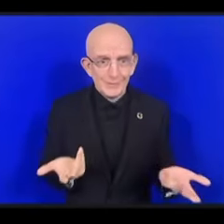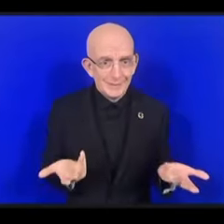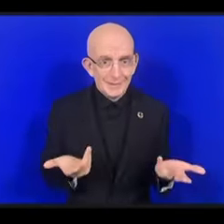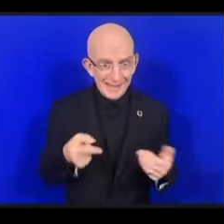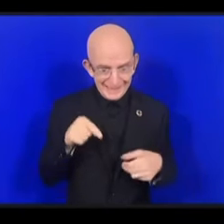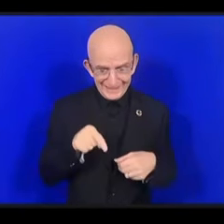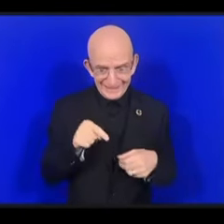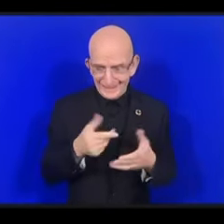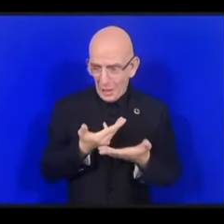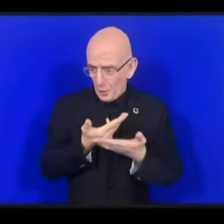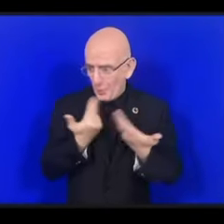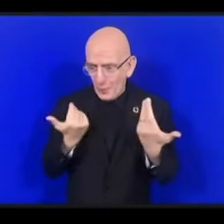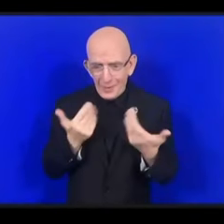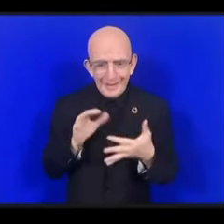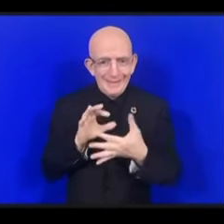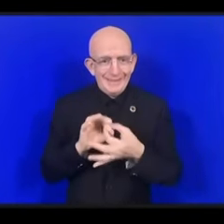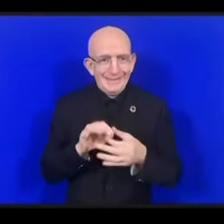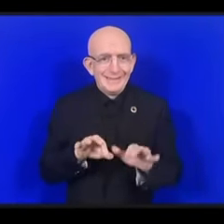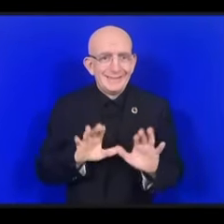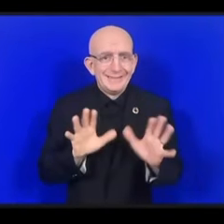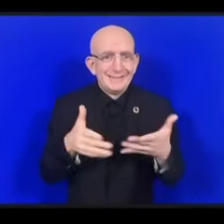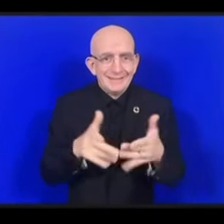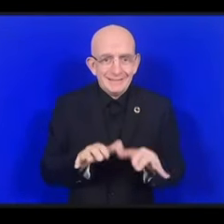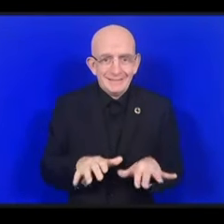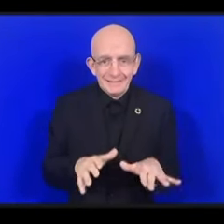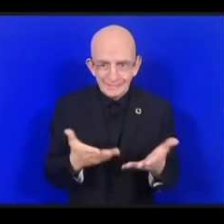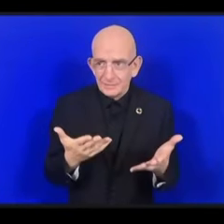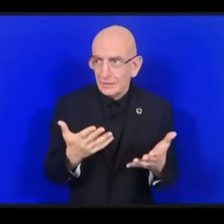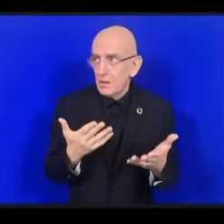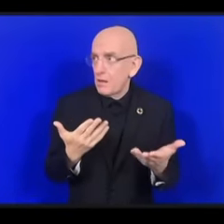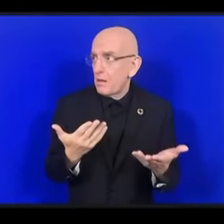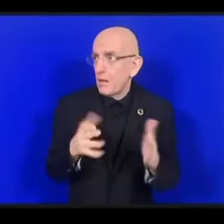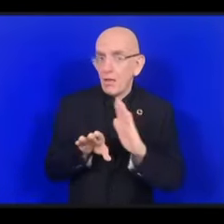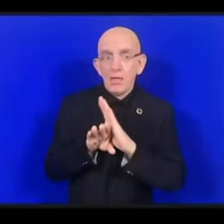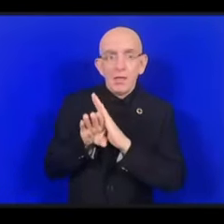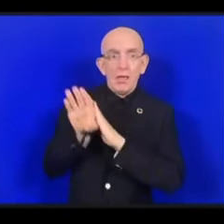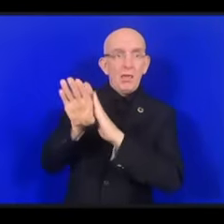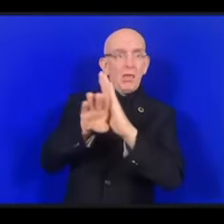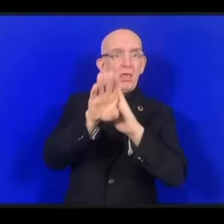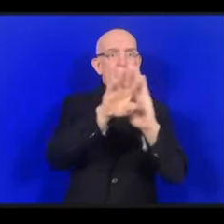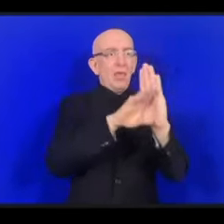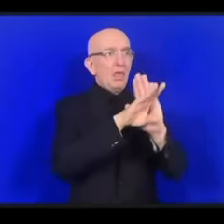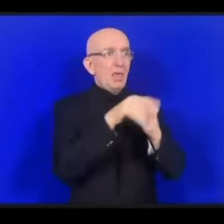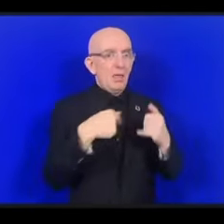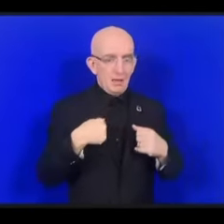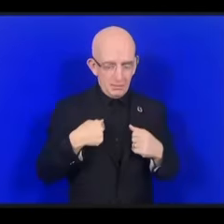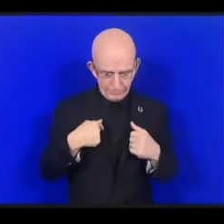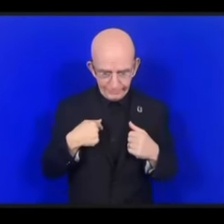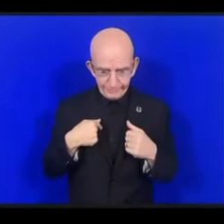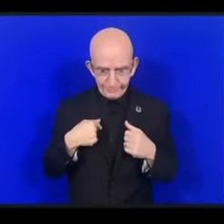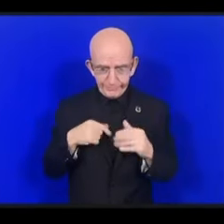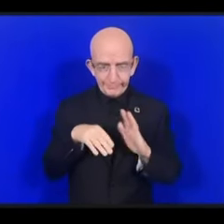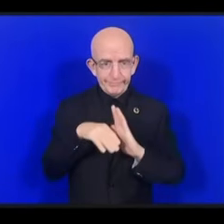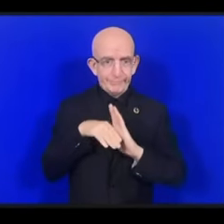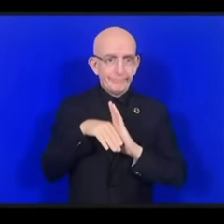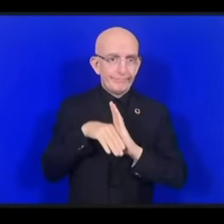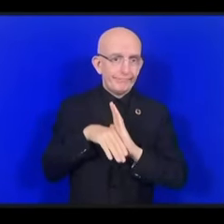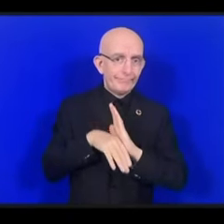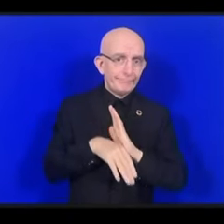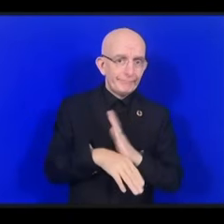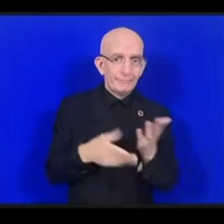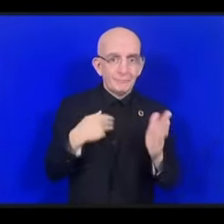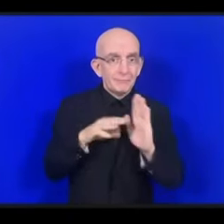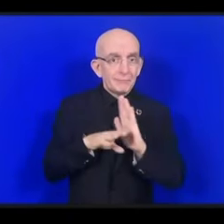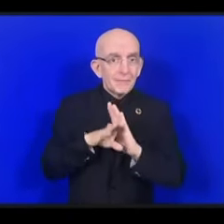entire swaths of the human race. As an industry, we can and we must